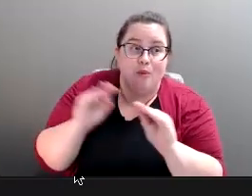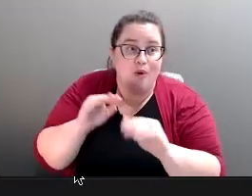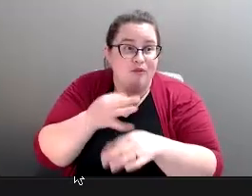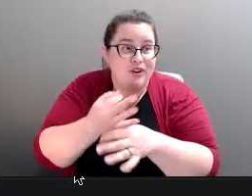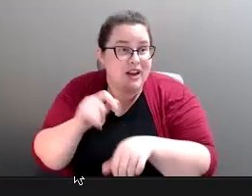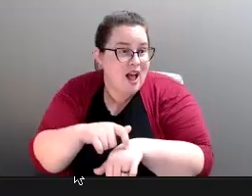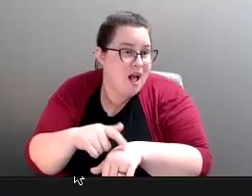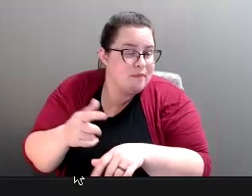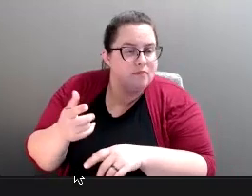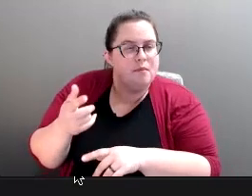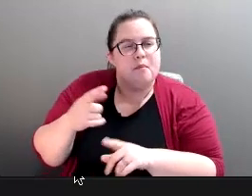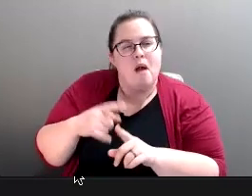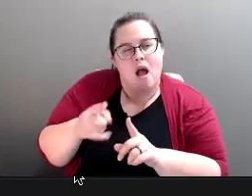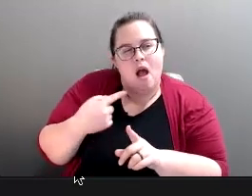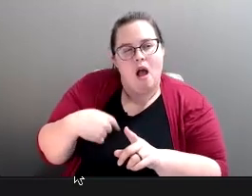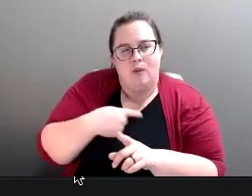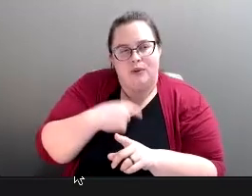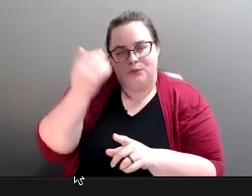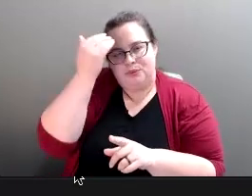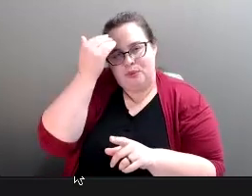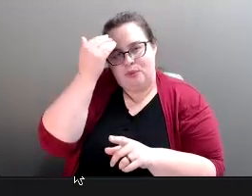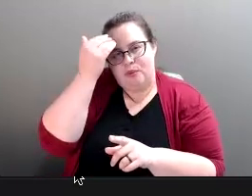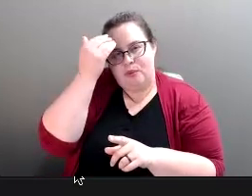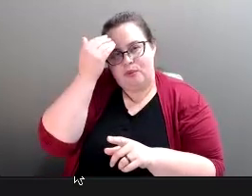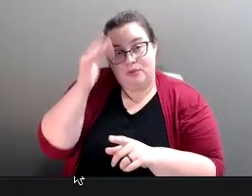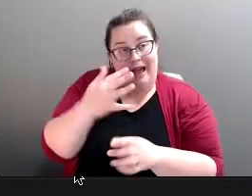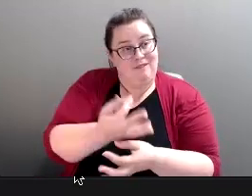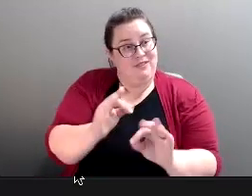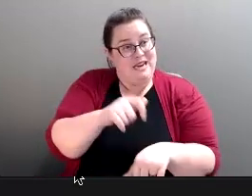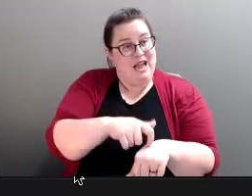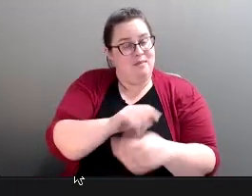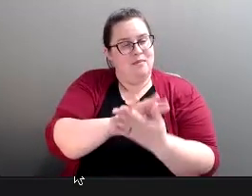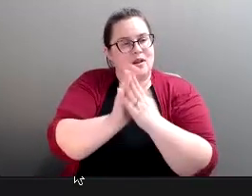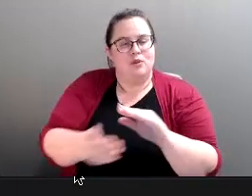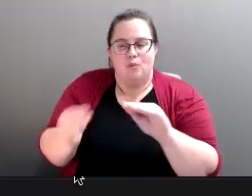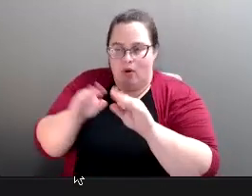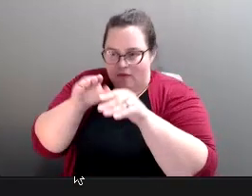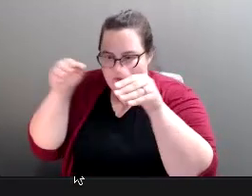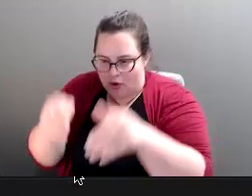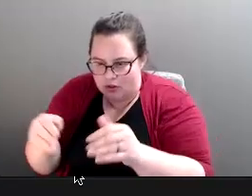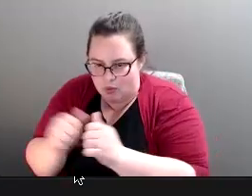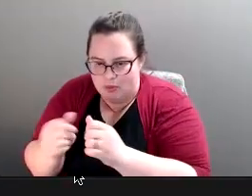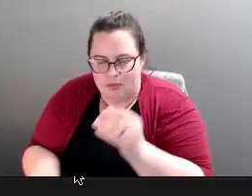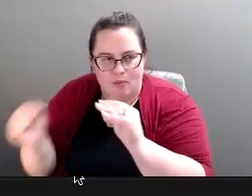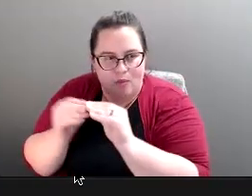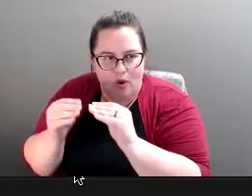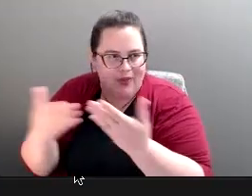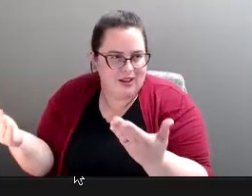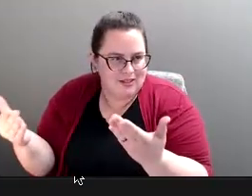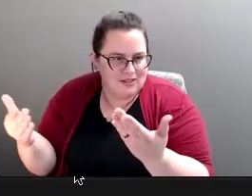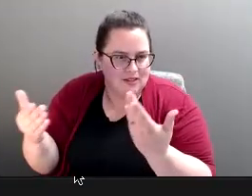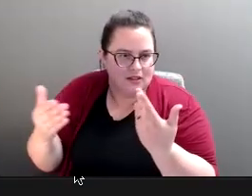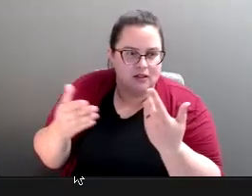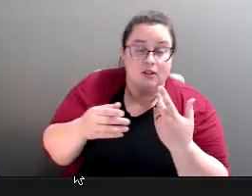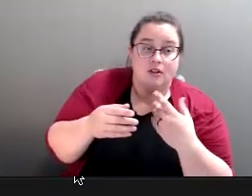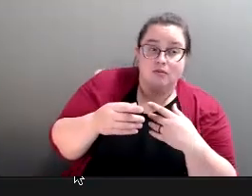that a lot of the times like that freed up time becomes more concentrated with more things. yeah, because the So